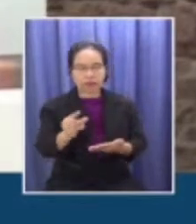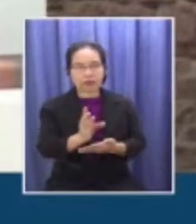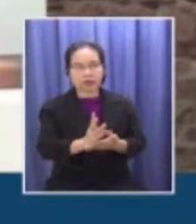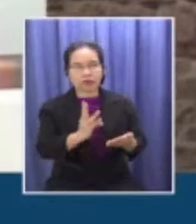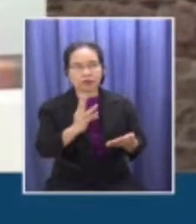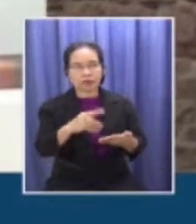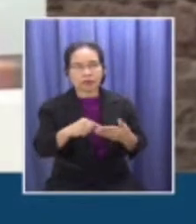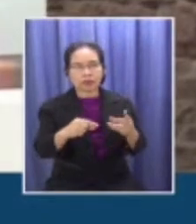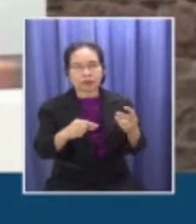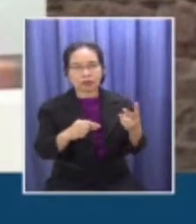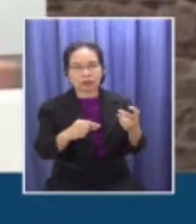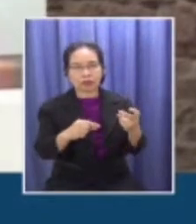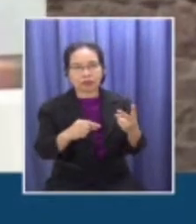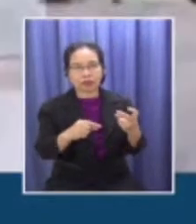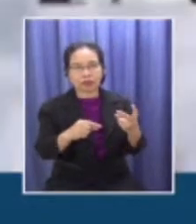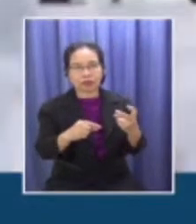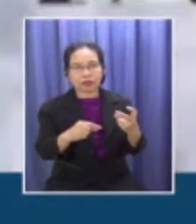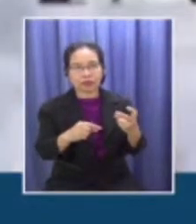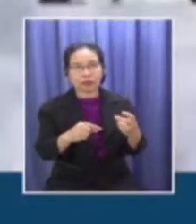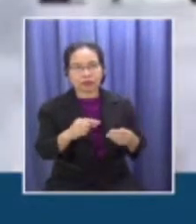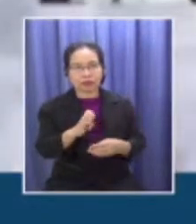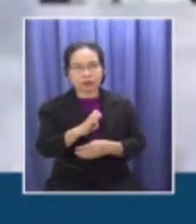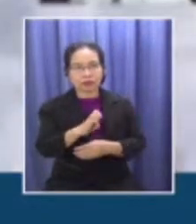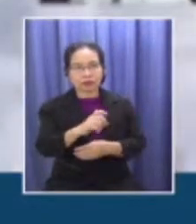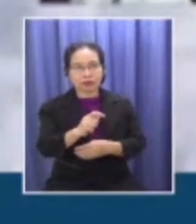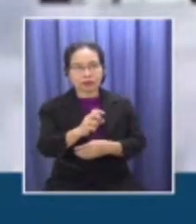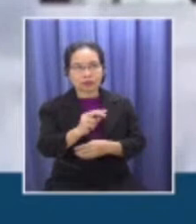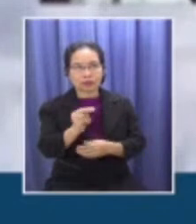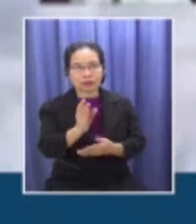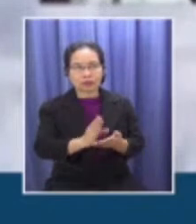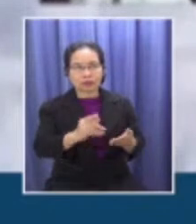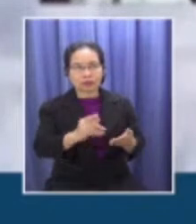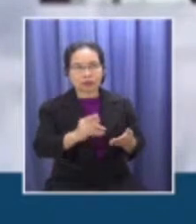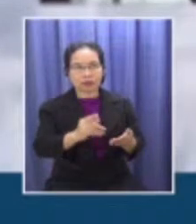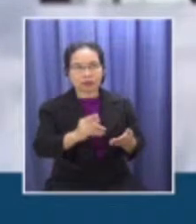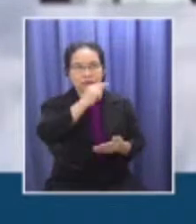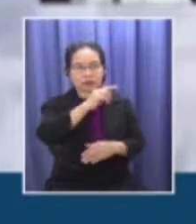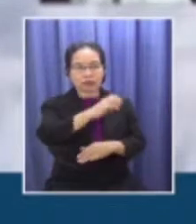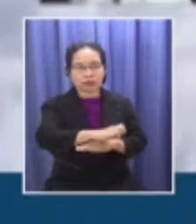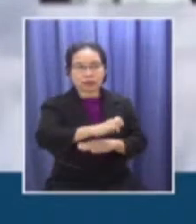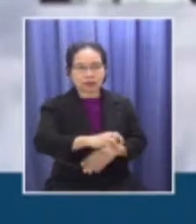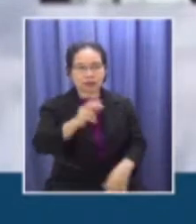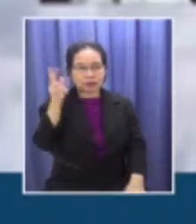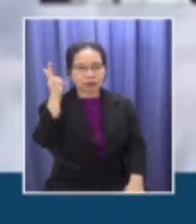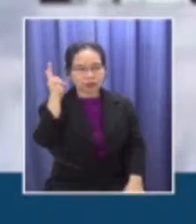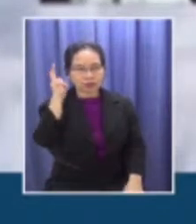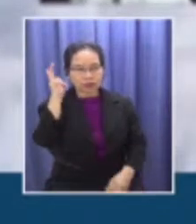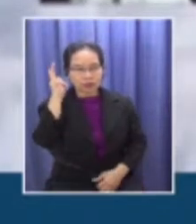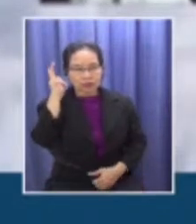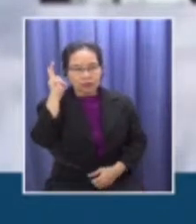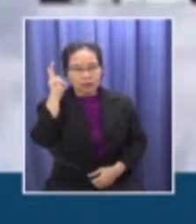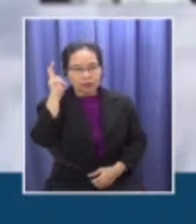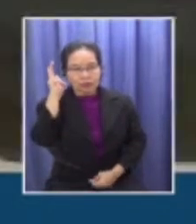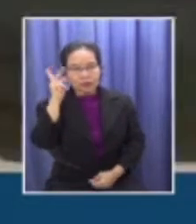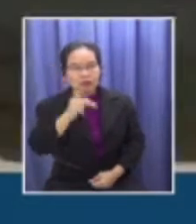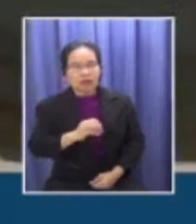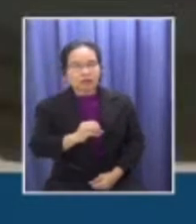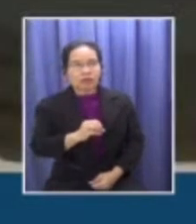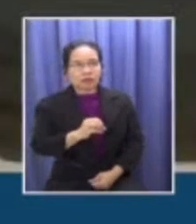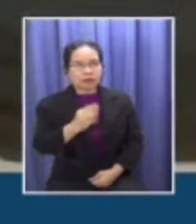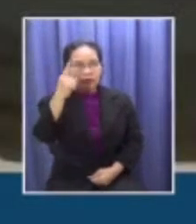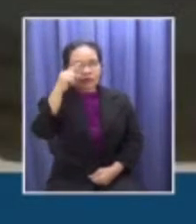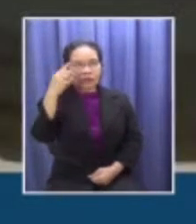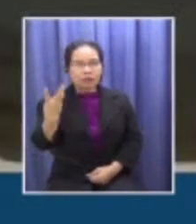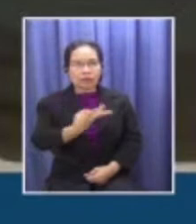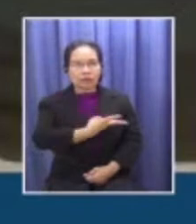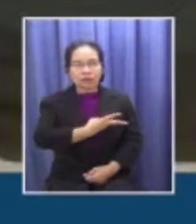ewiem babi biara a awɔ sɛdeɛ hɔtie biara yɛde yɛntumi nkyerɛ na mepɛ san bɔ